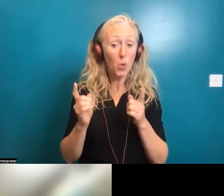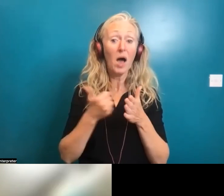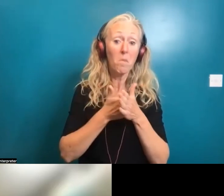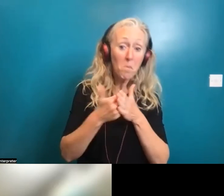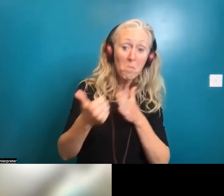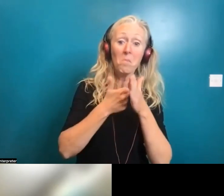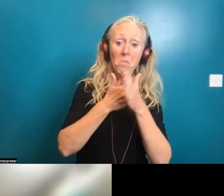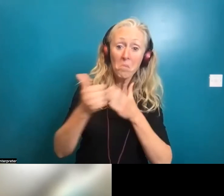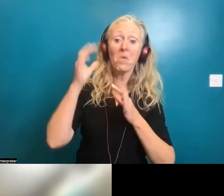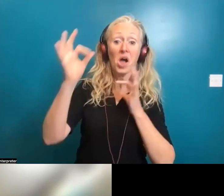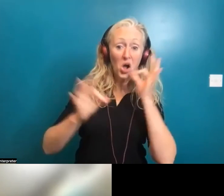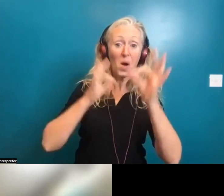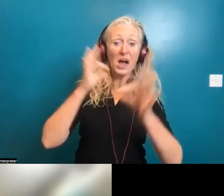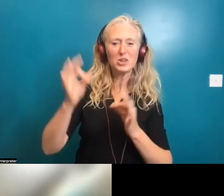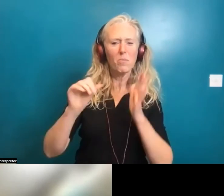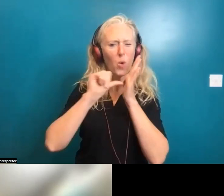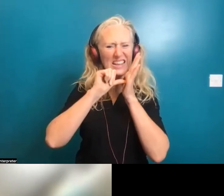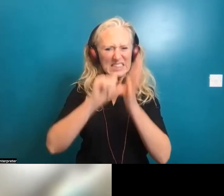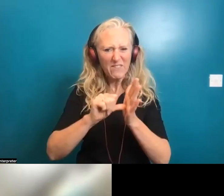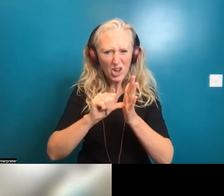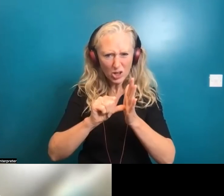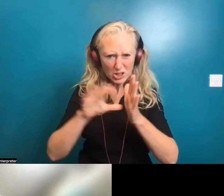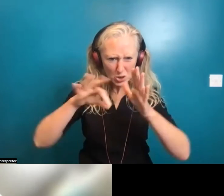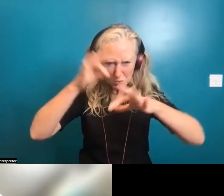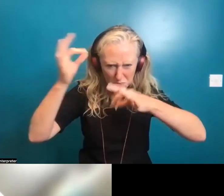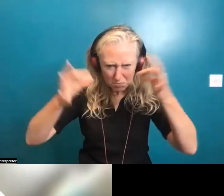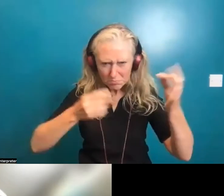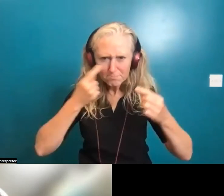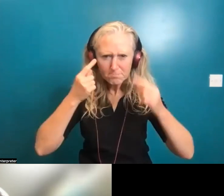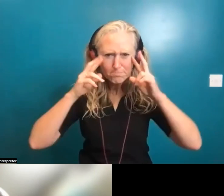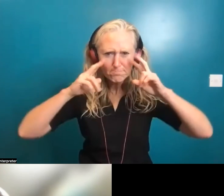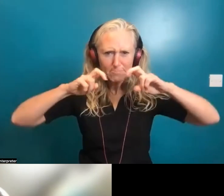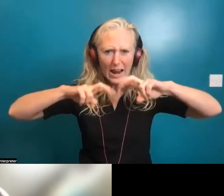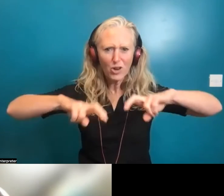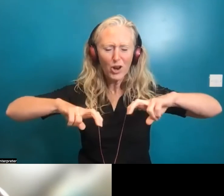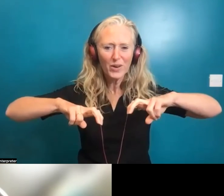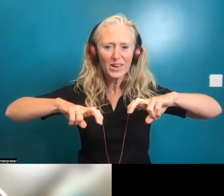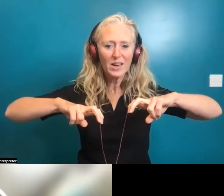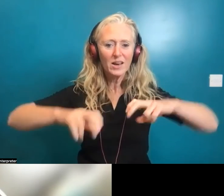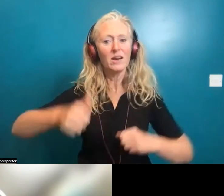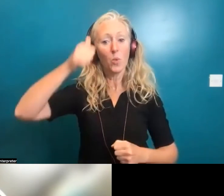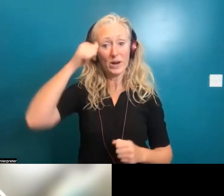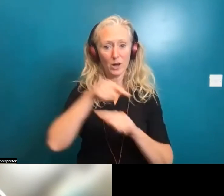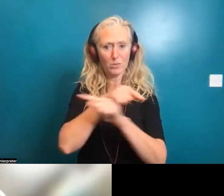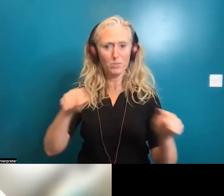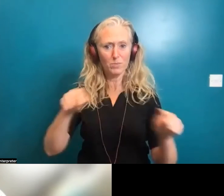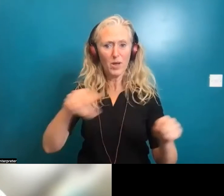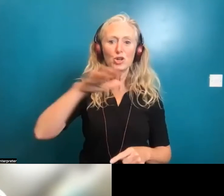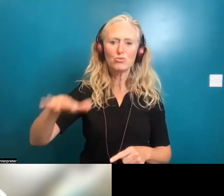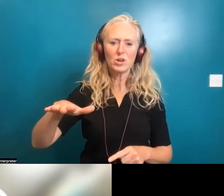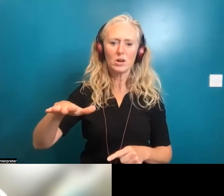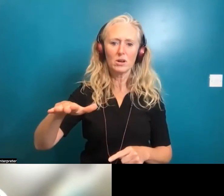to unpick, actually. So we know that children who have